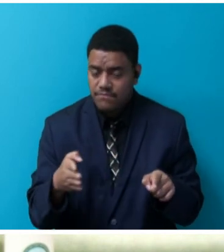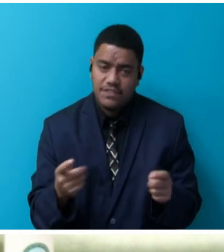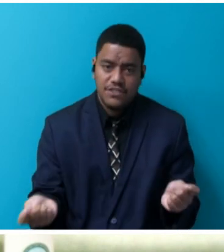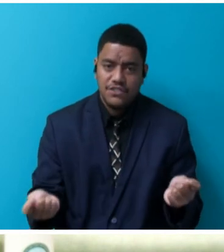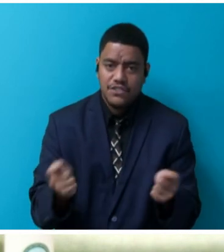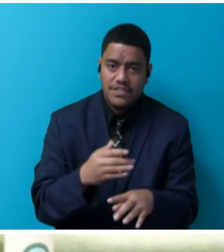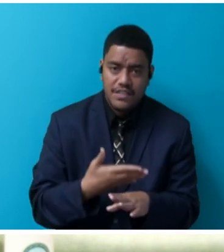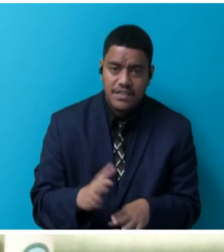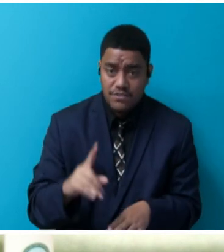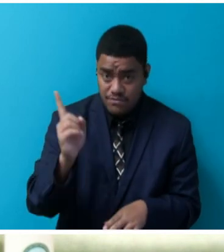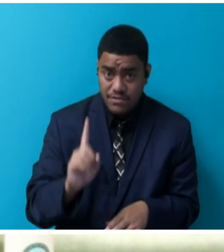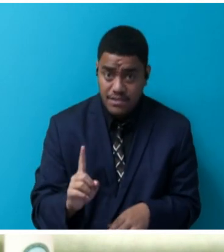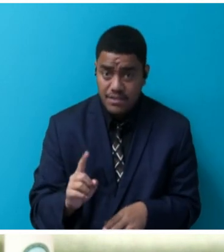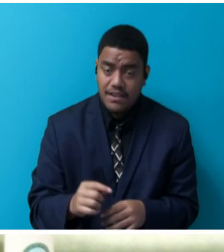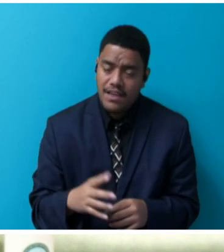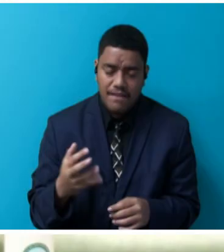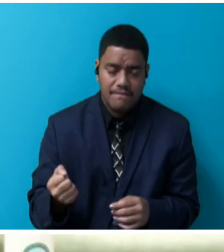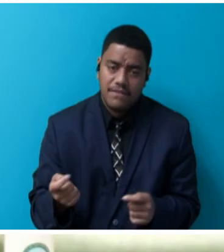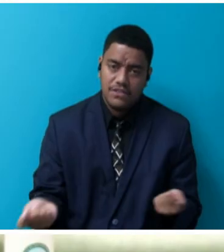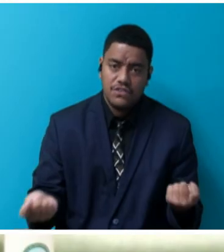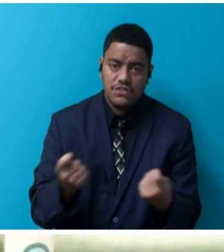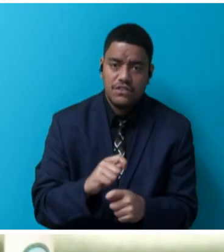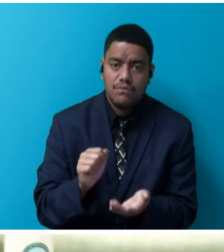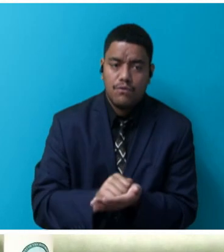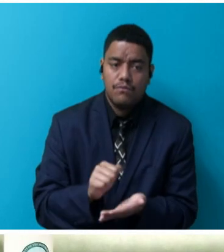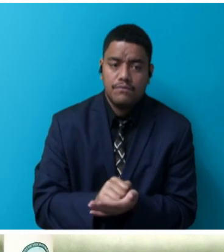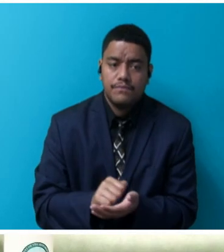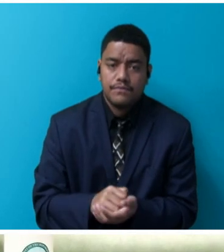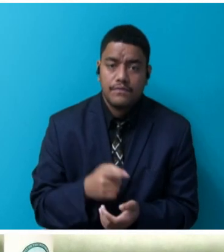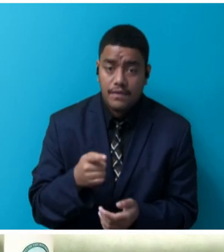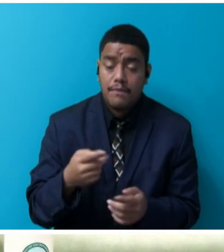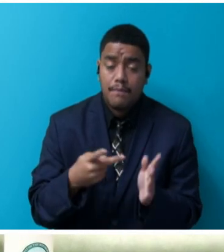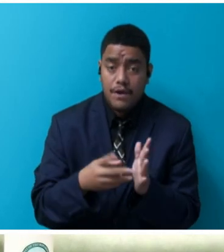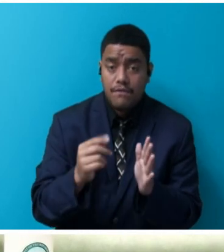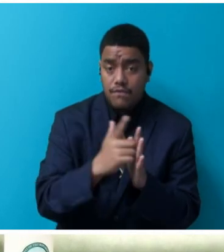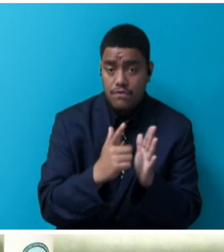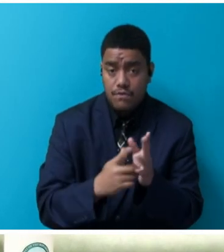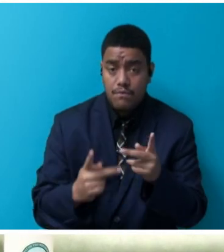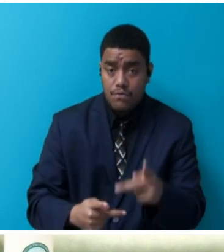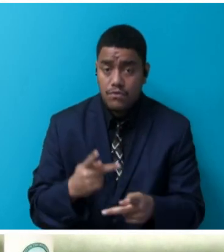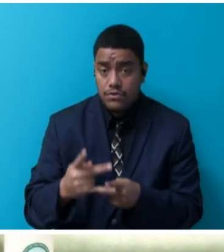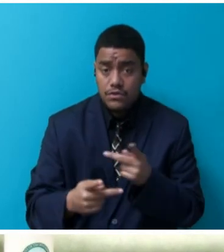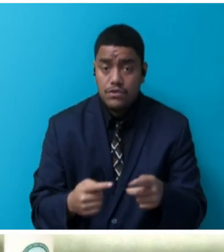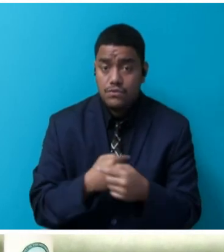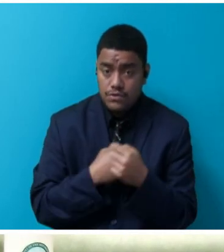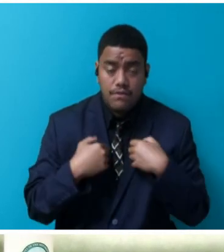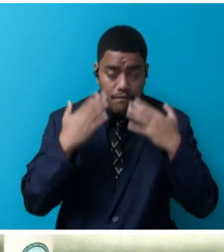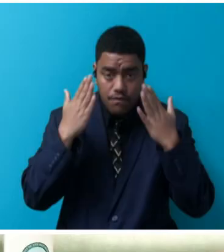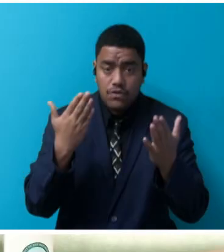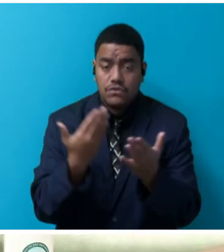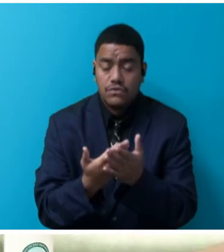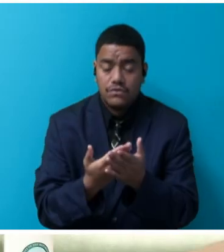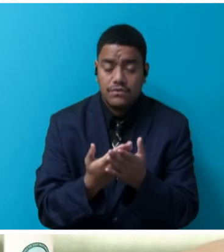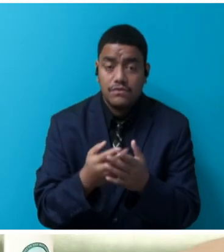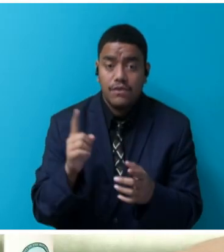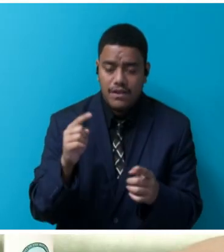challenges we face today has evolved. As part of the law reform process, we intend to focus on several key